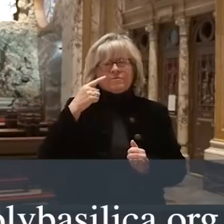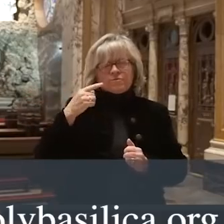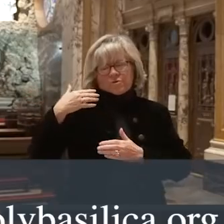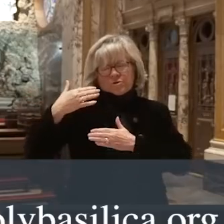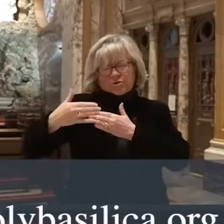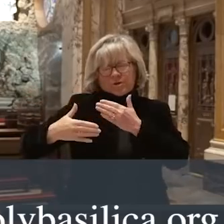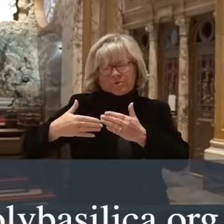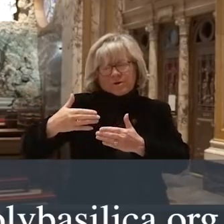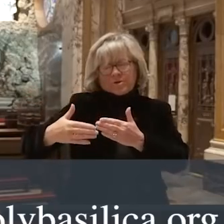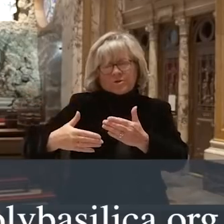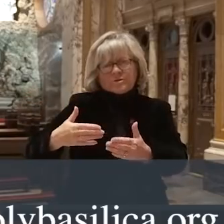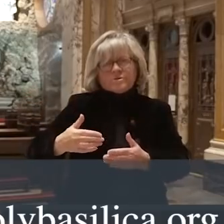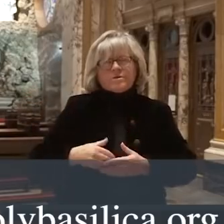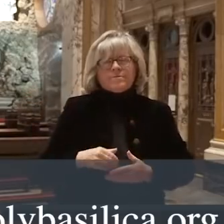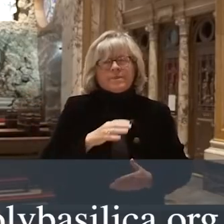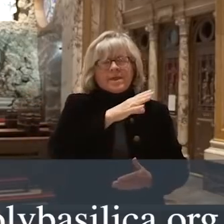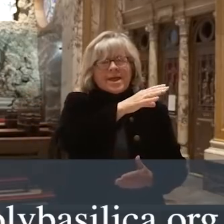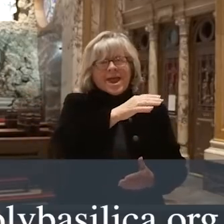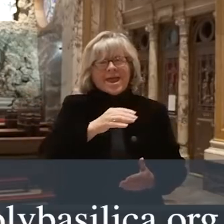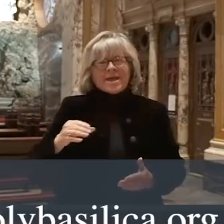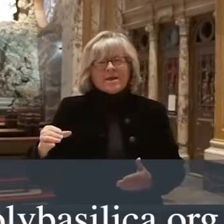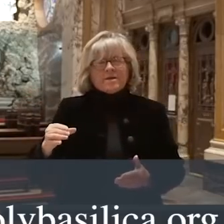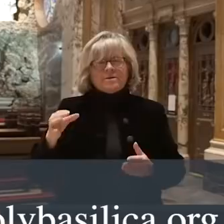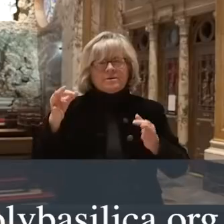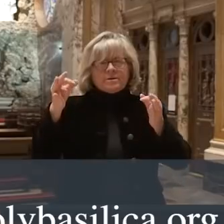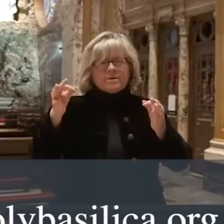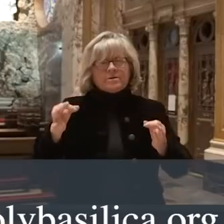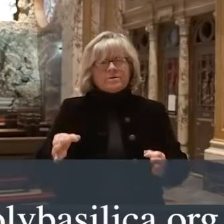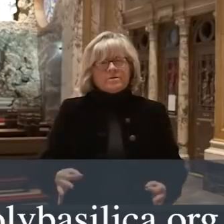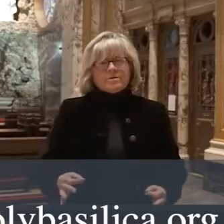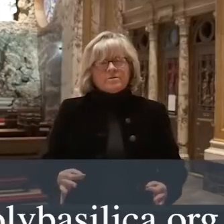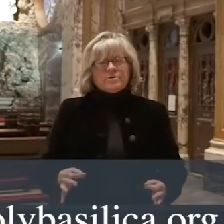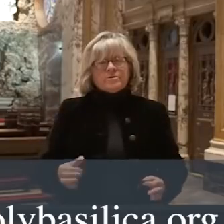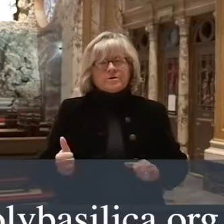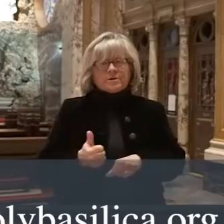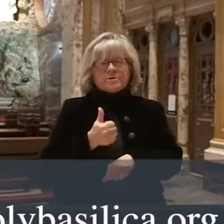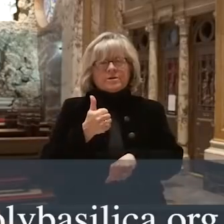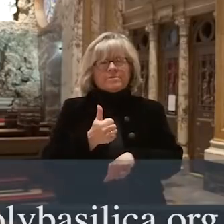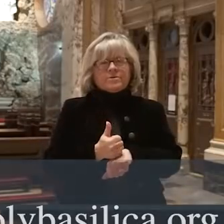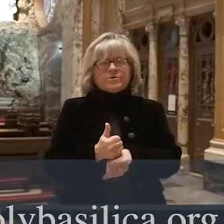posterity and establish your throne for all